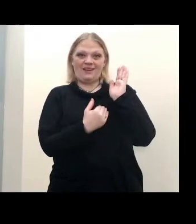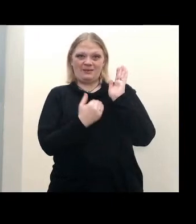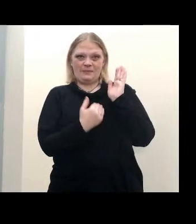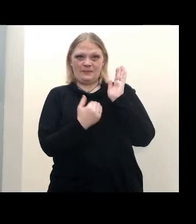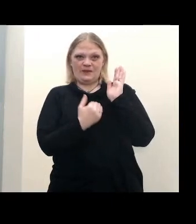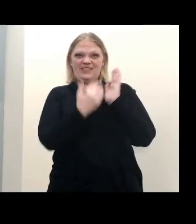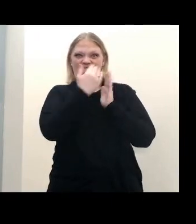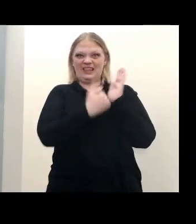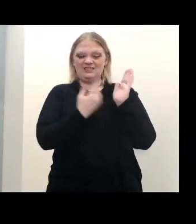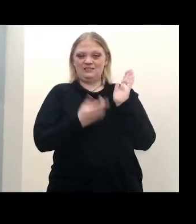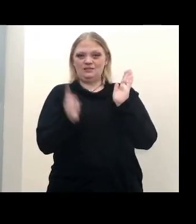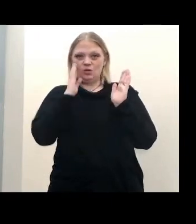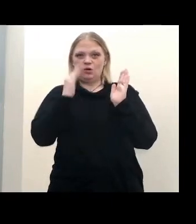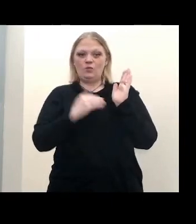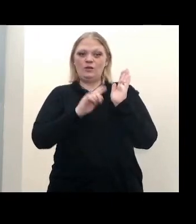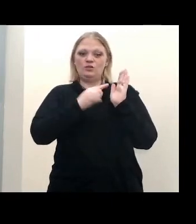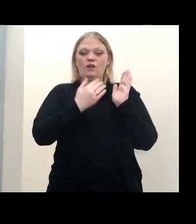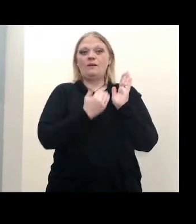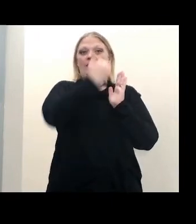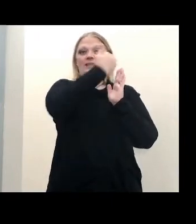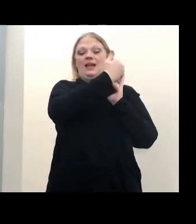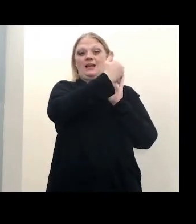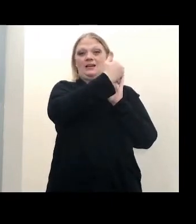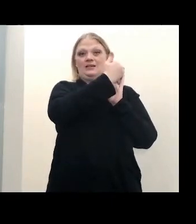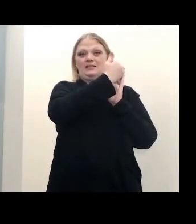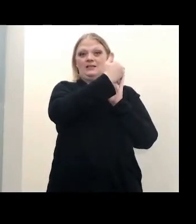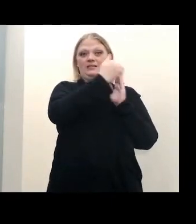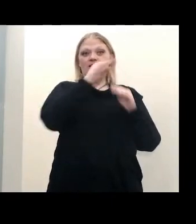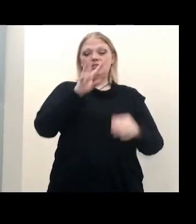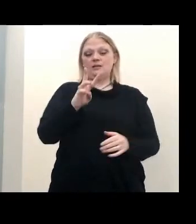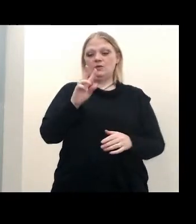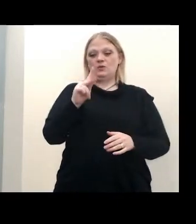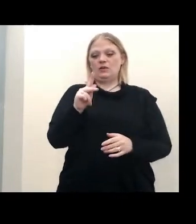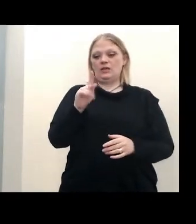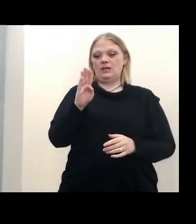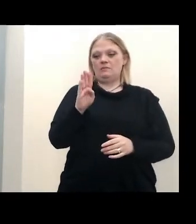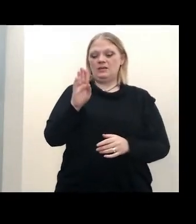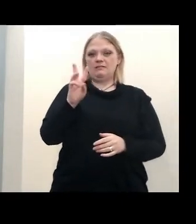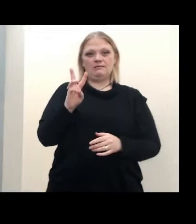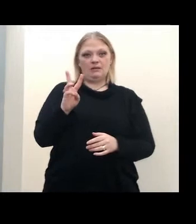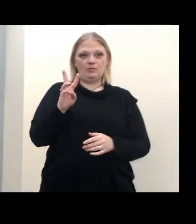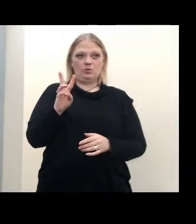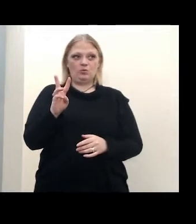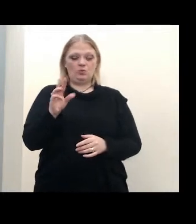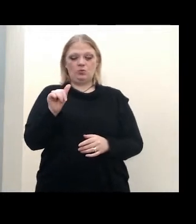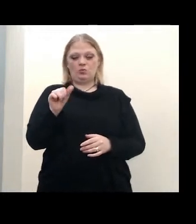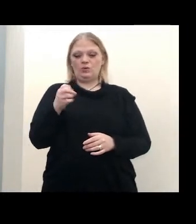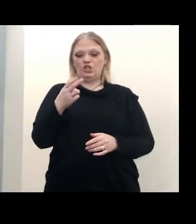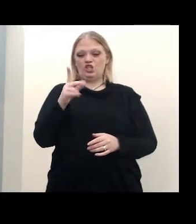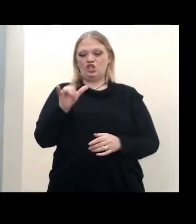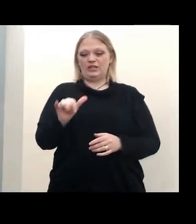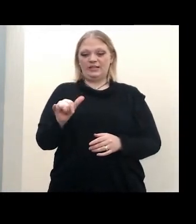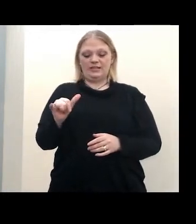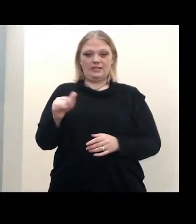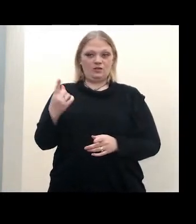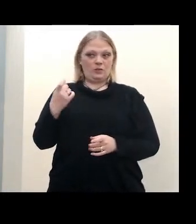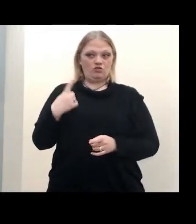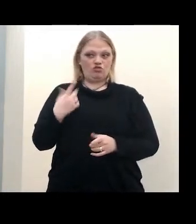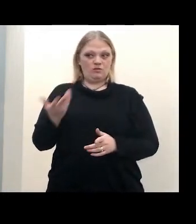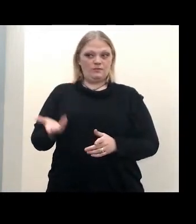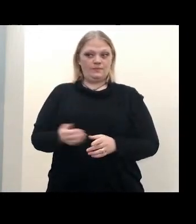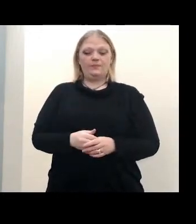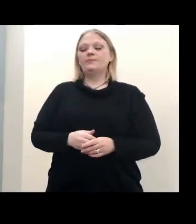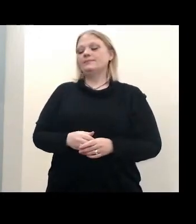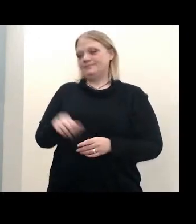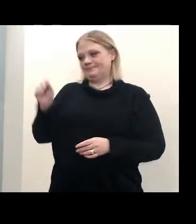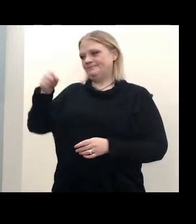week, so we'll start from the top of my list, and the top of my list is WKBW Television. I think Ashley Rose on. Ashley, do you have a question?